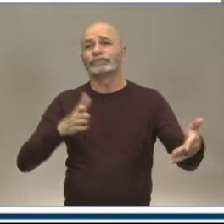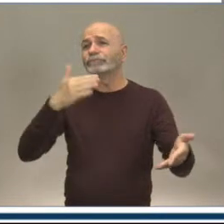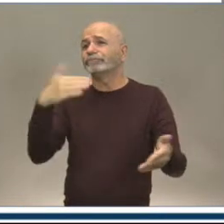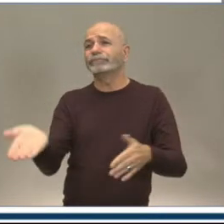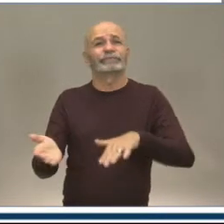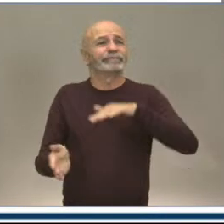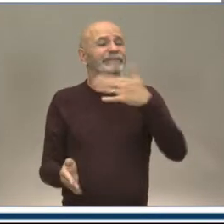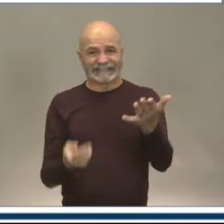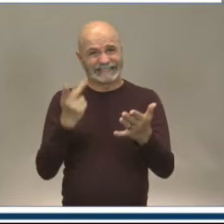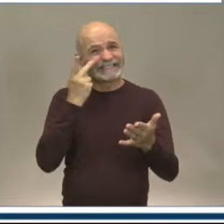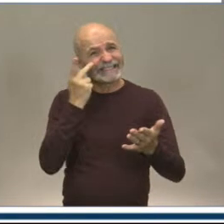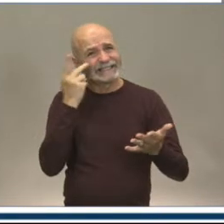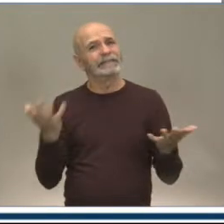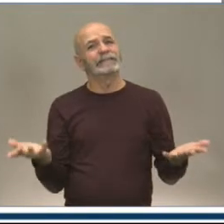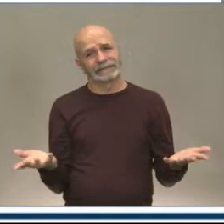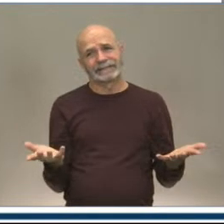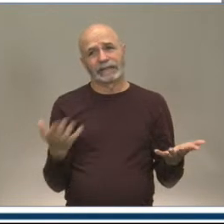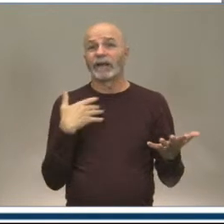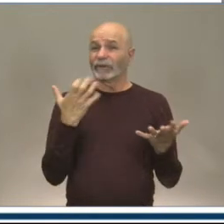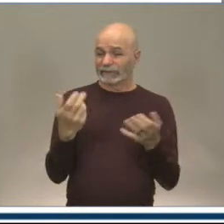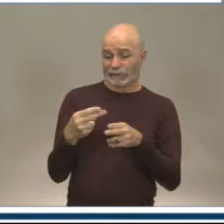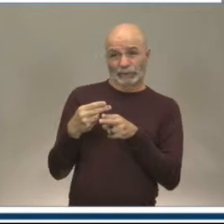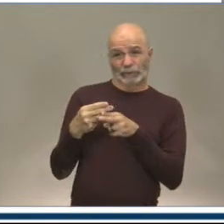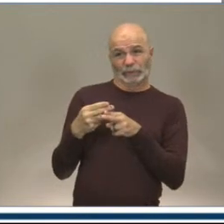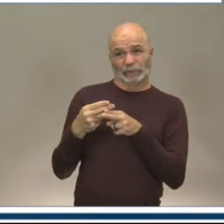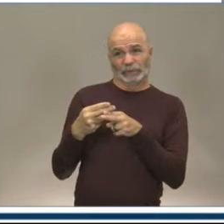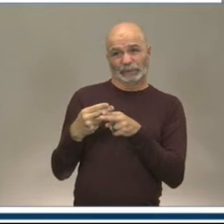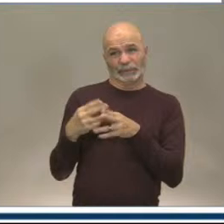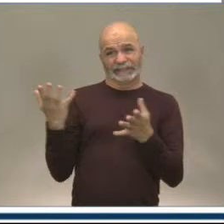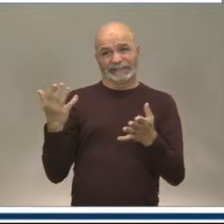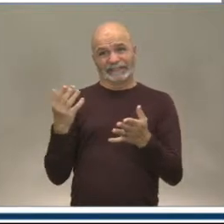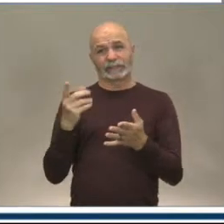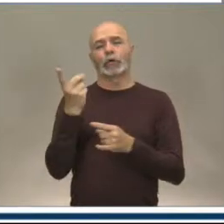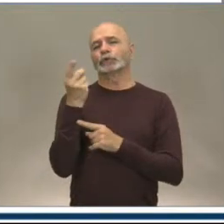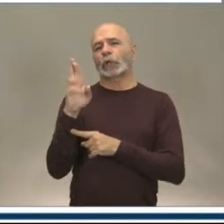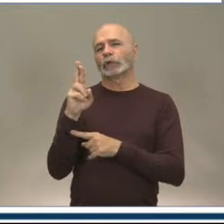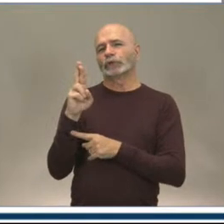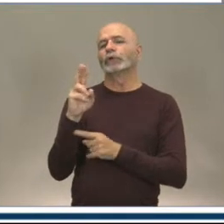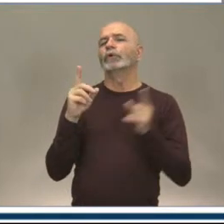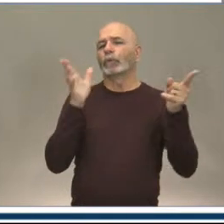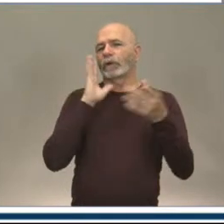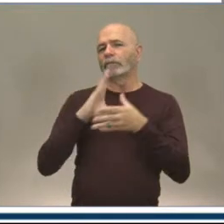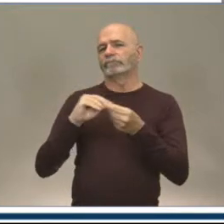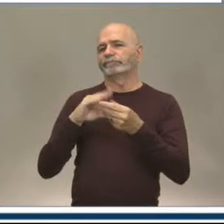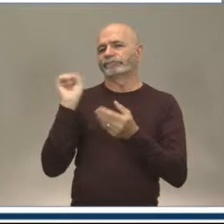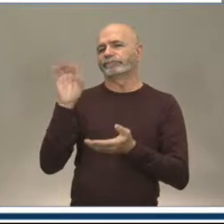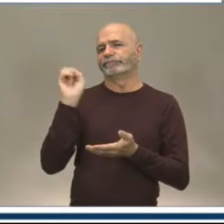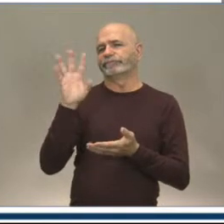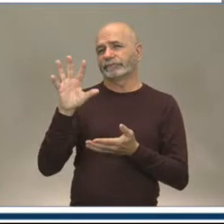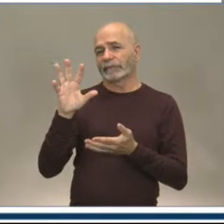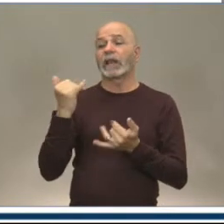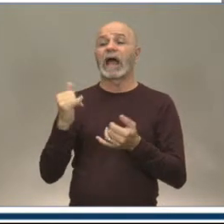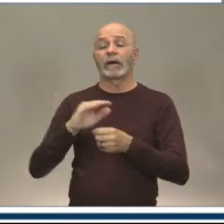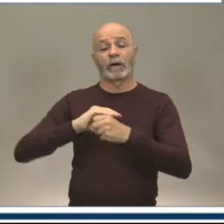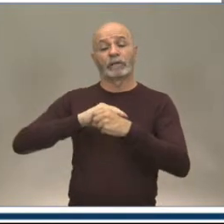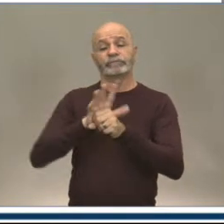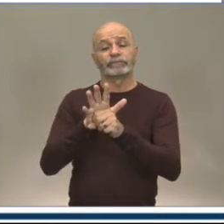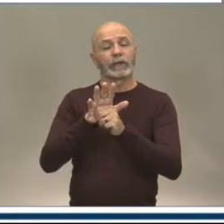few moments, Dr. Strang will update you on the situation with COVID in Nova Scotia.